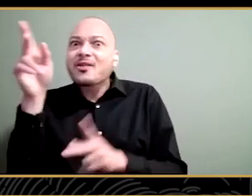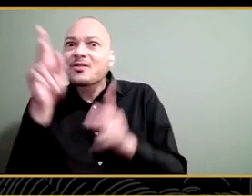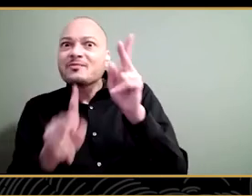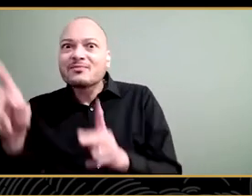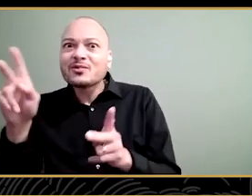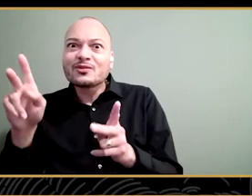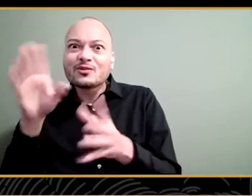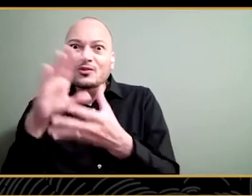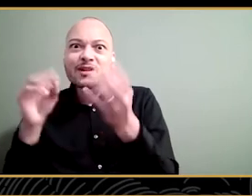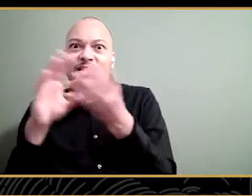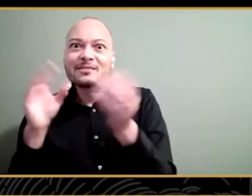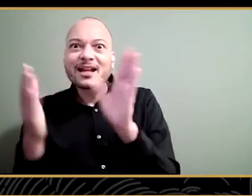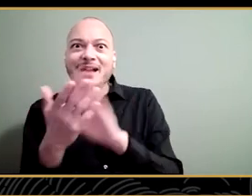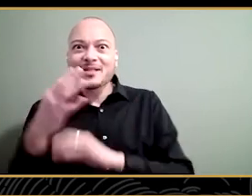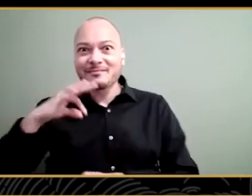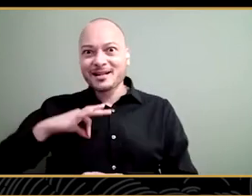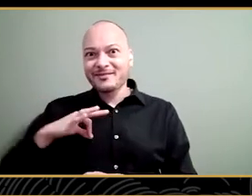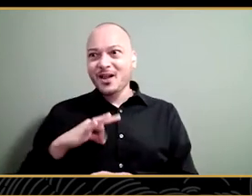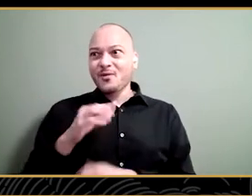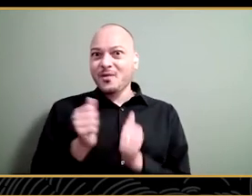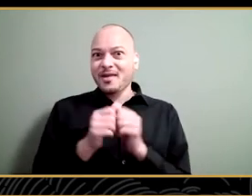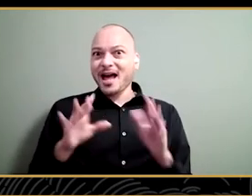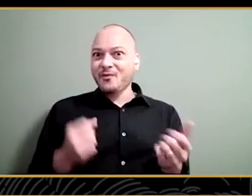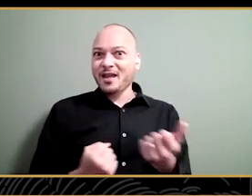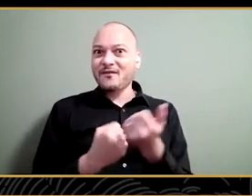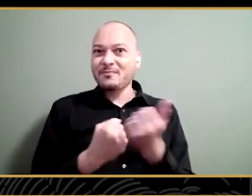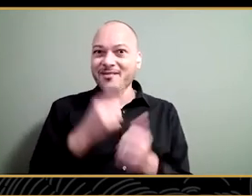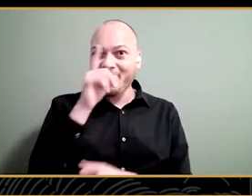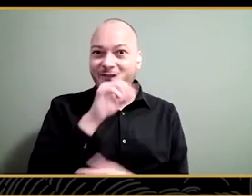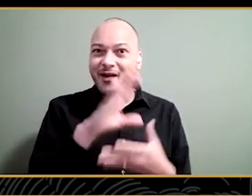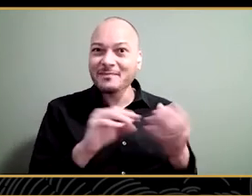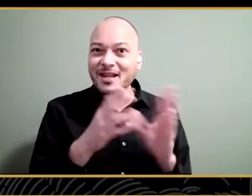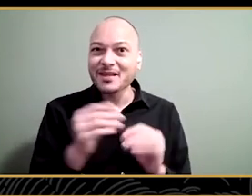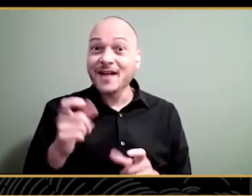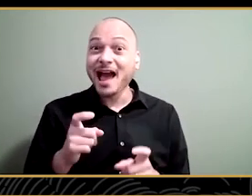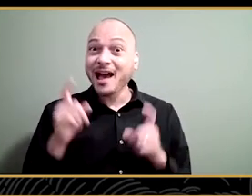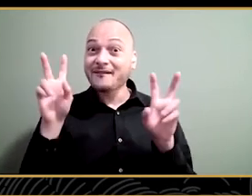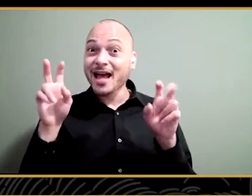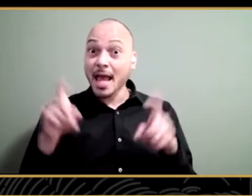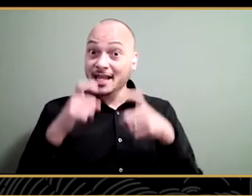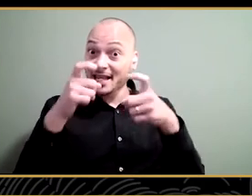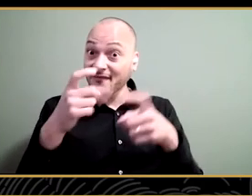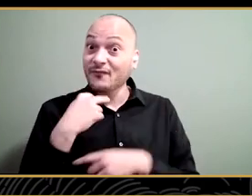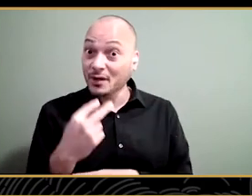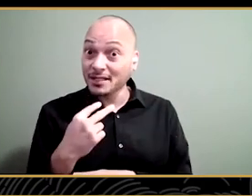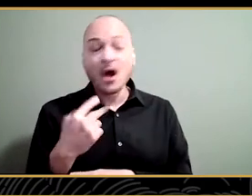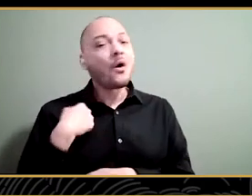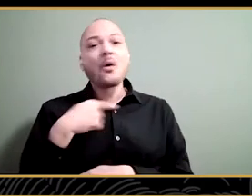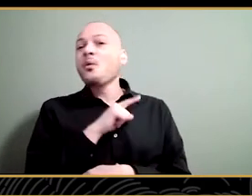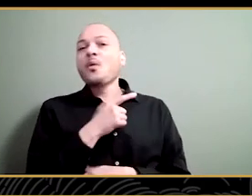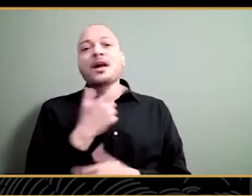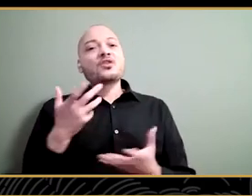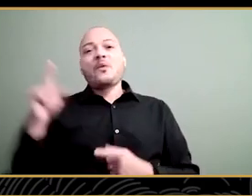stories into commodities Without reaffirming the faulty myth of giving voice We